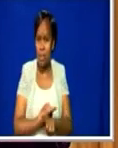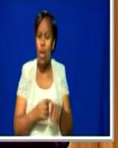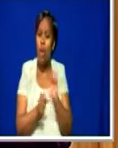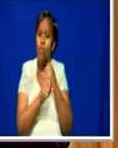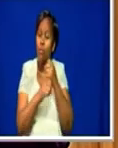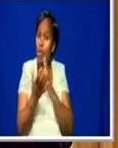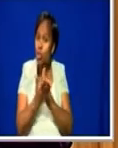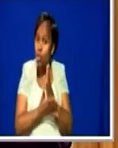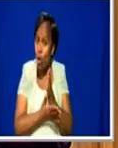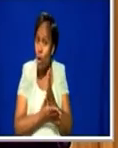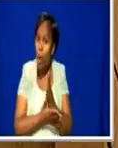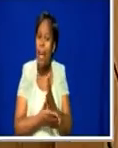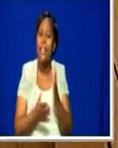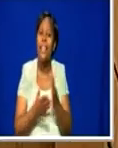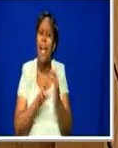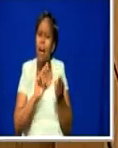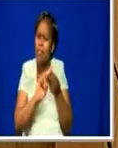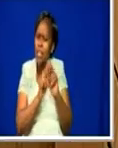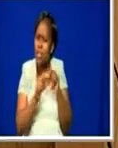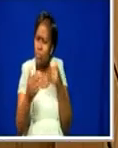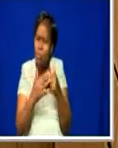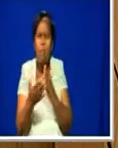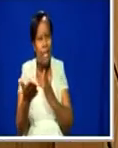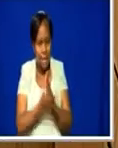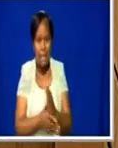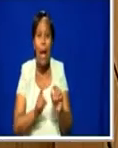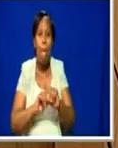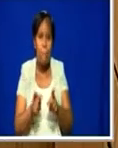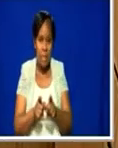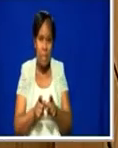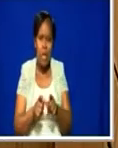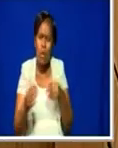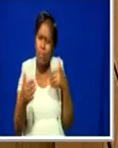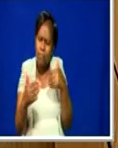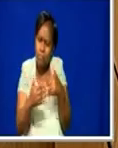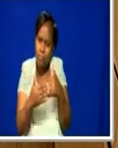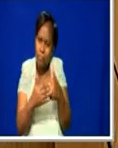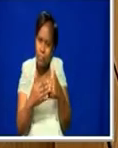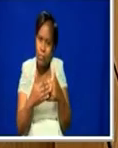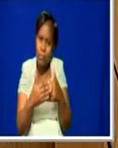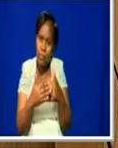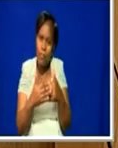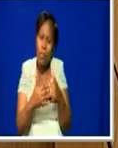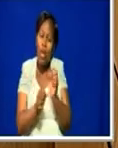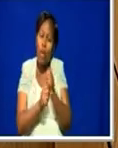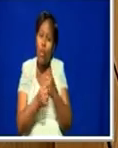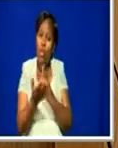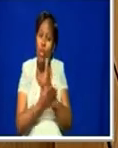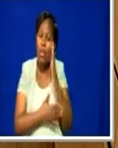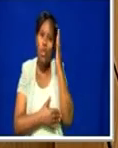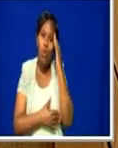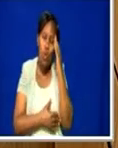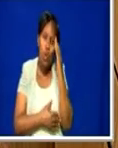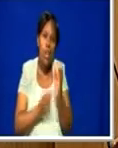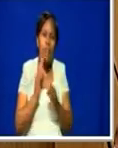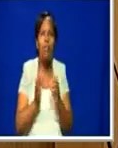sure that they correlate. They may not be exactly, of course, because this is just a model, but you have to make sure that you know that